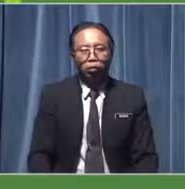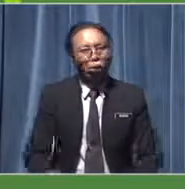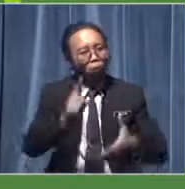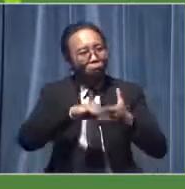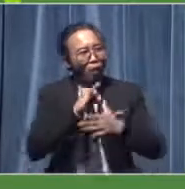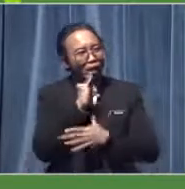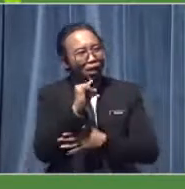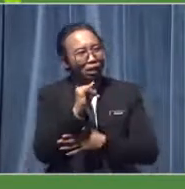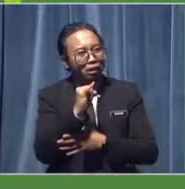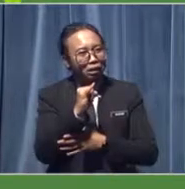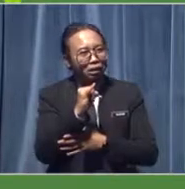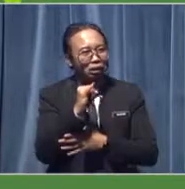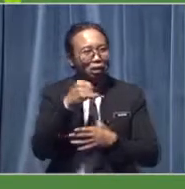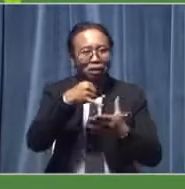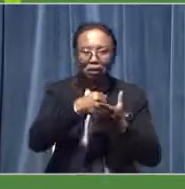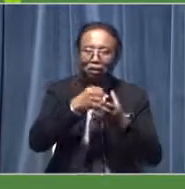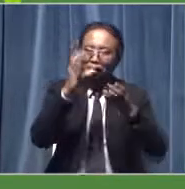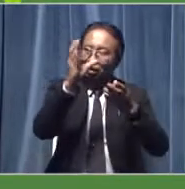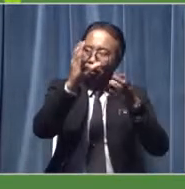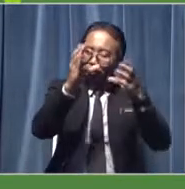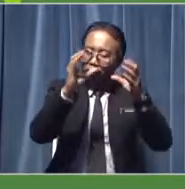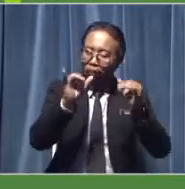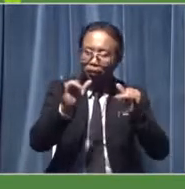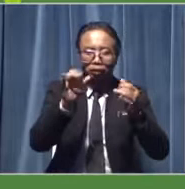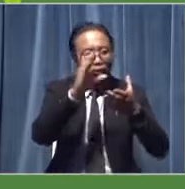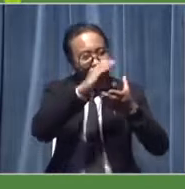What is its capacitance?